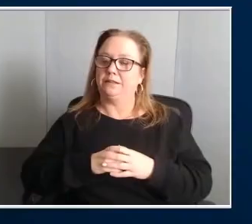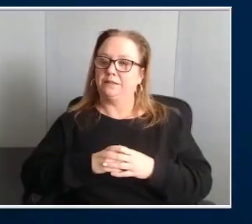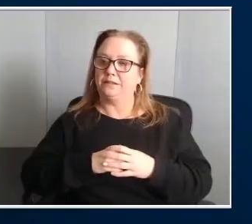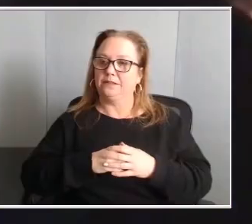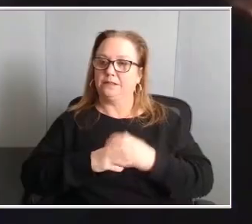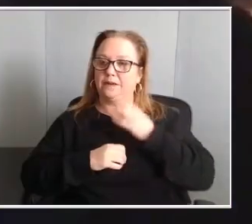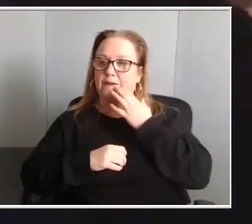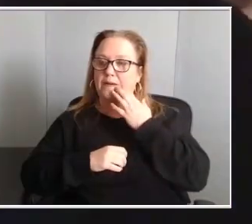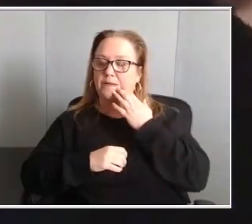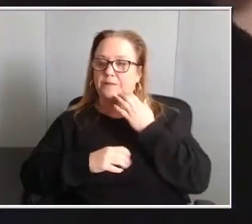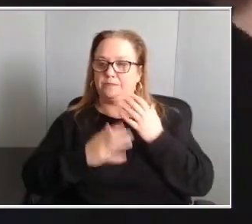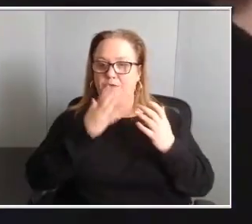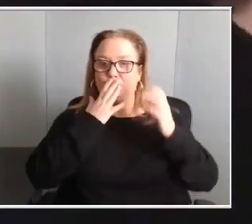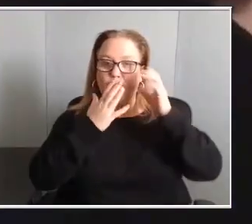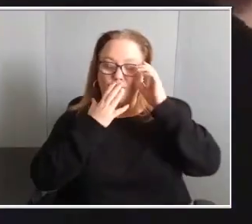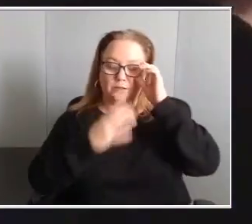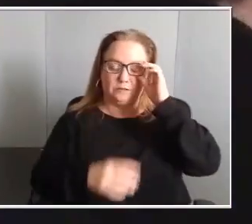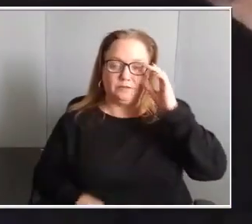Good.